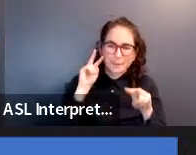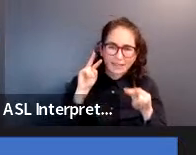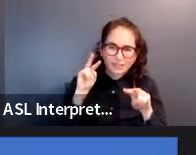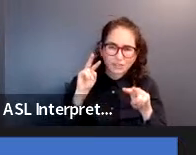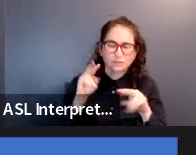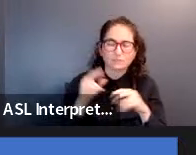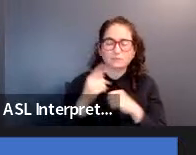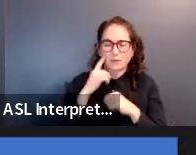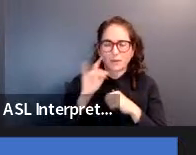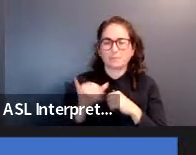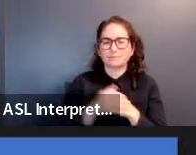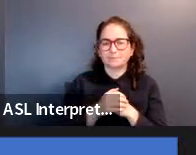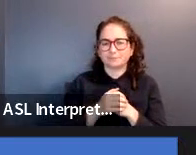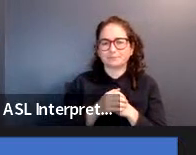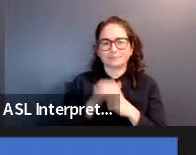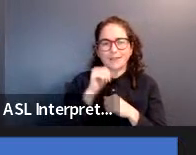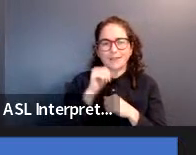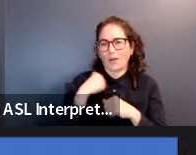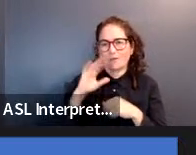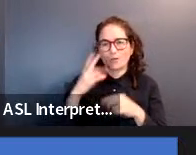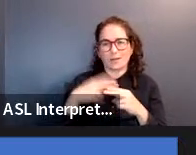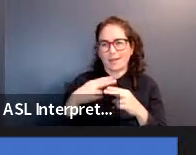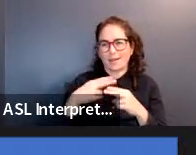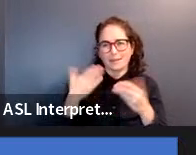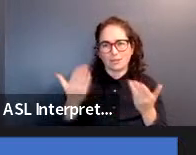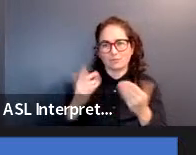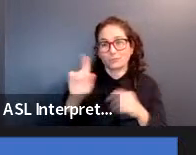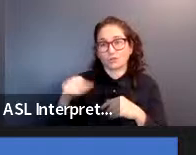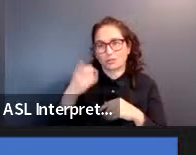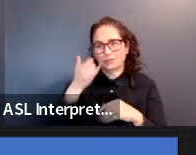attention for that, as I don't have your name listed.